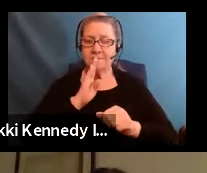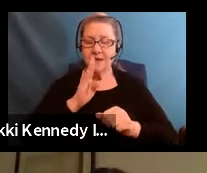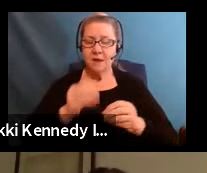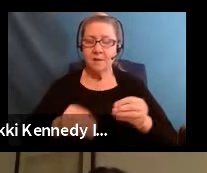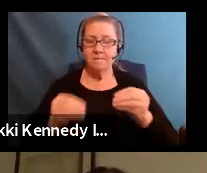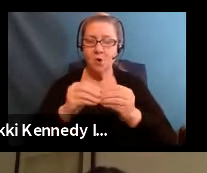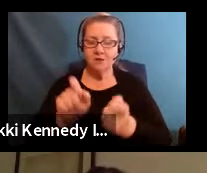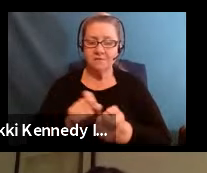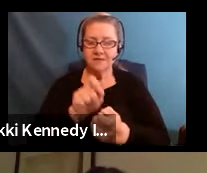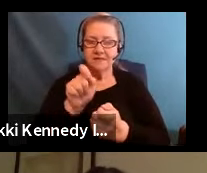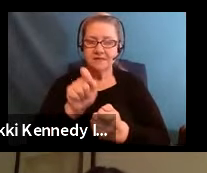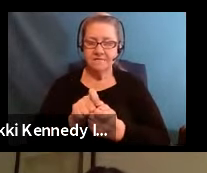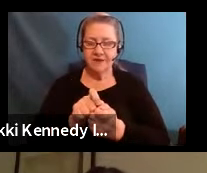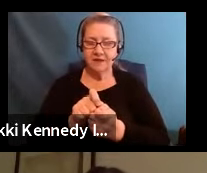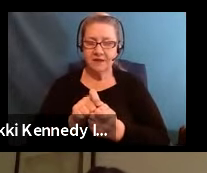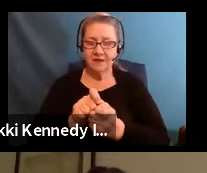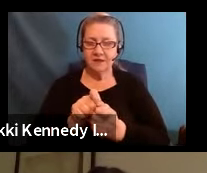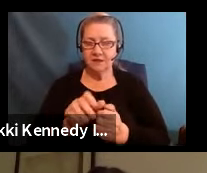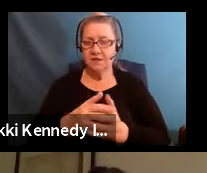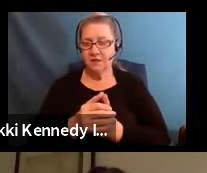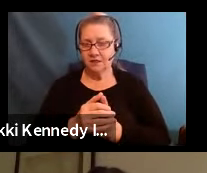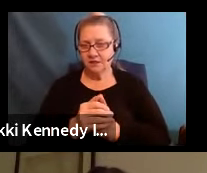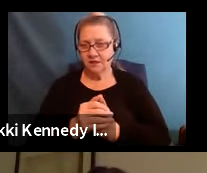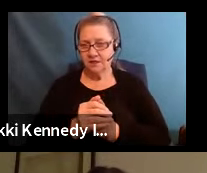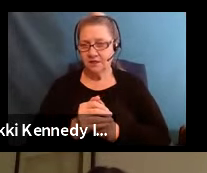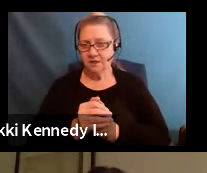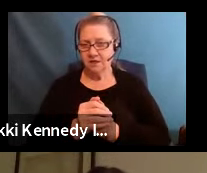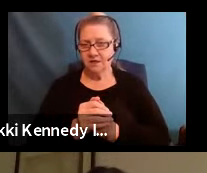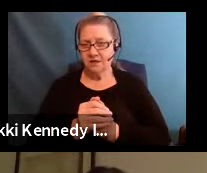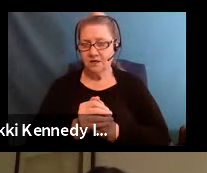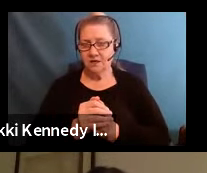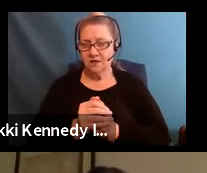specific in looking at those who are